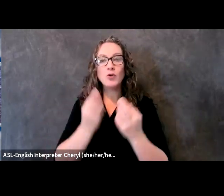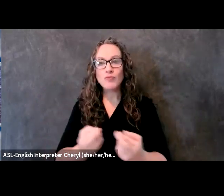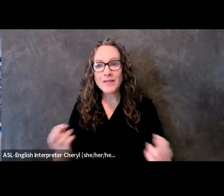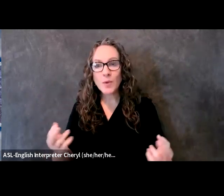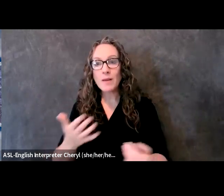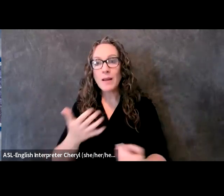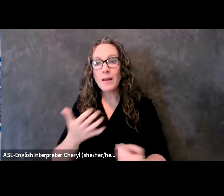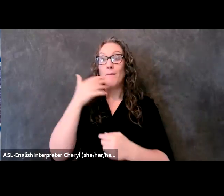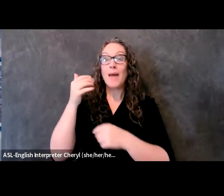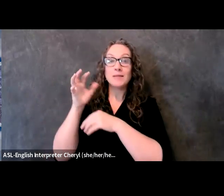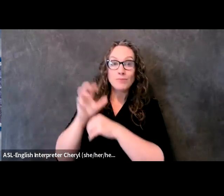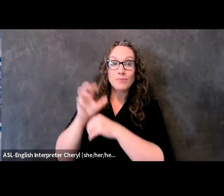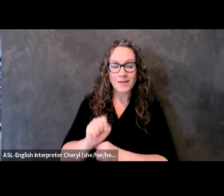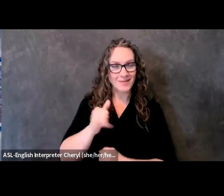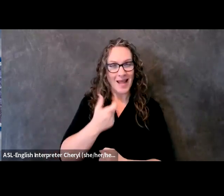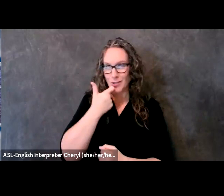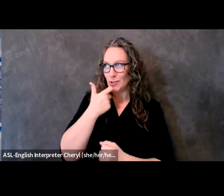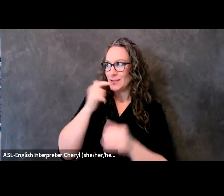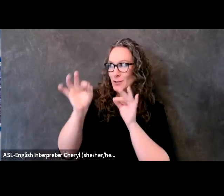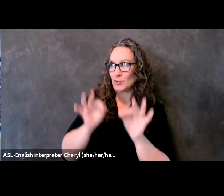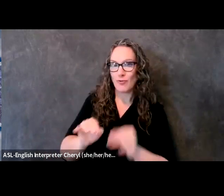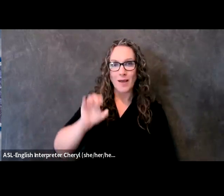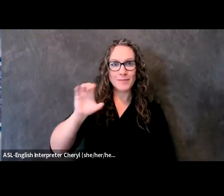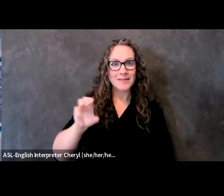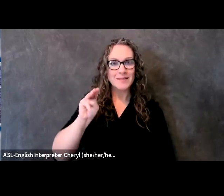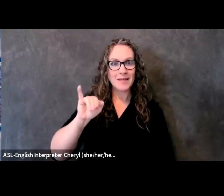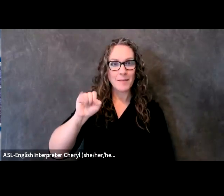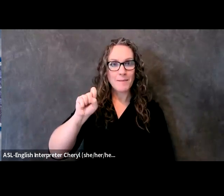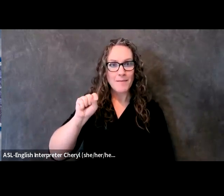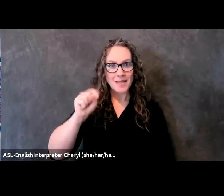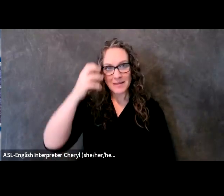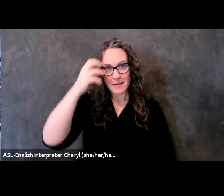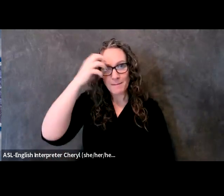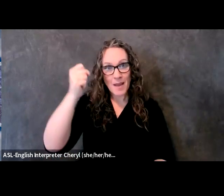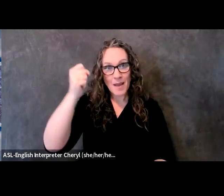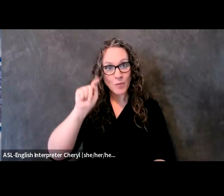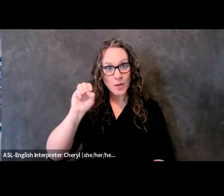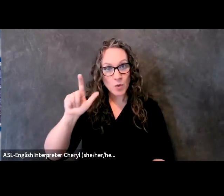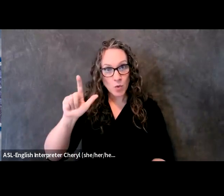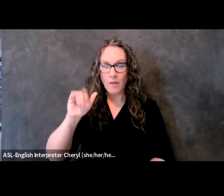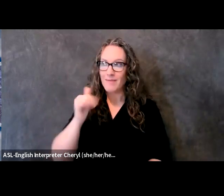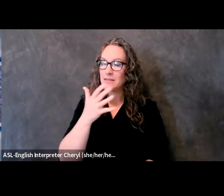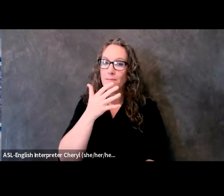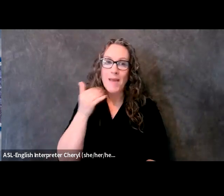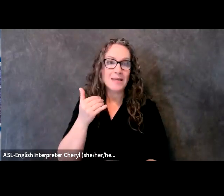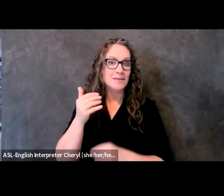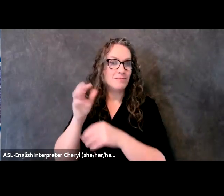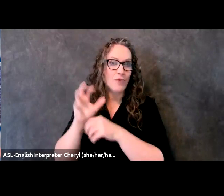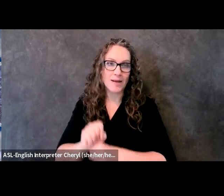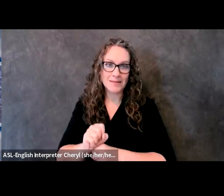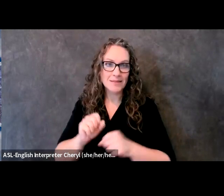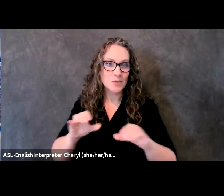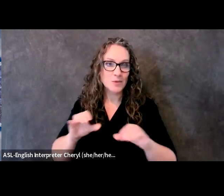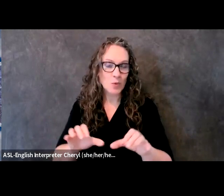practices. Well, the one that I just described, that using that CMIS resource memory tool is one of those best and promising practices. It's